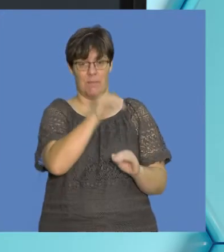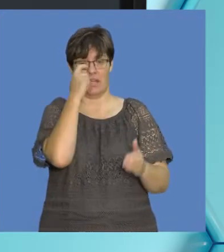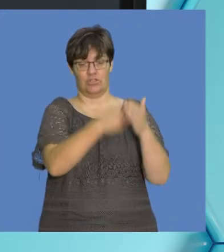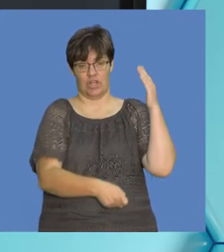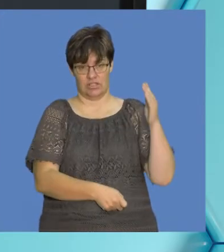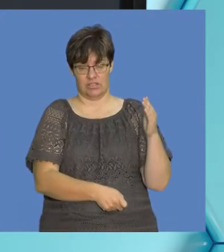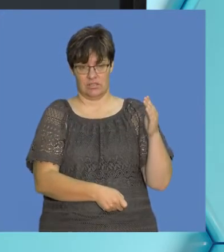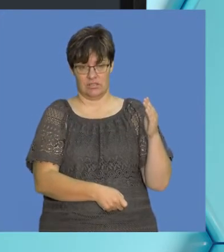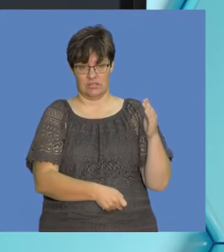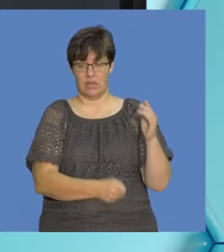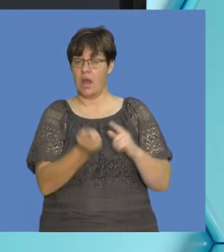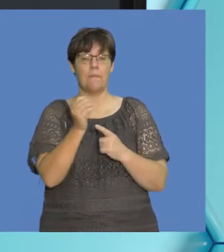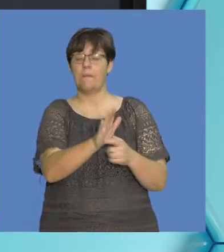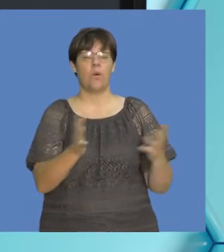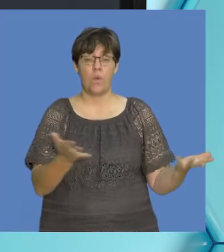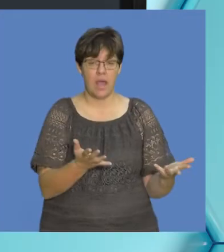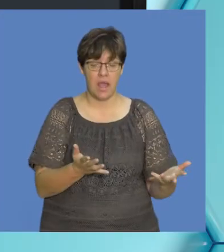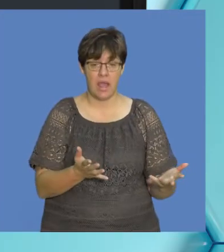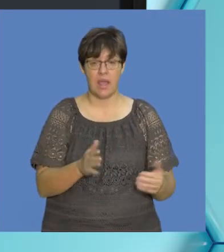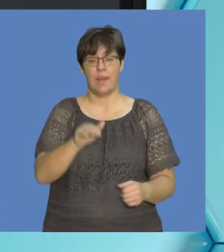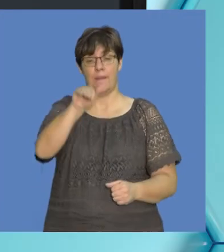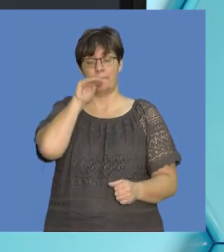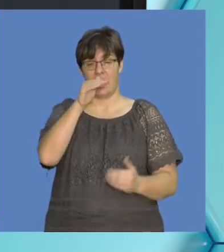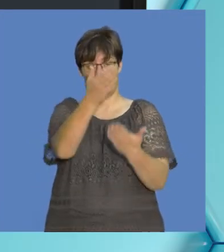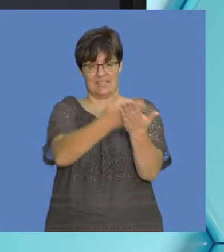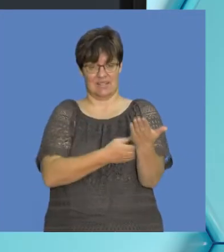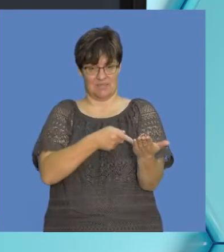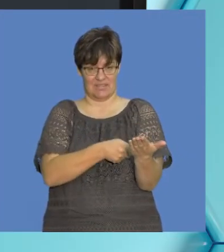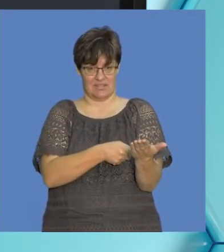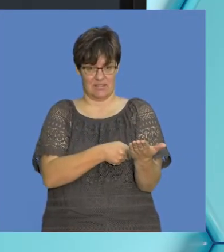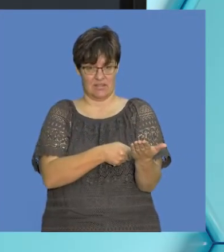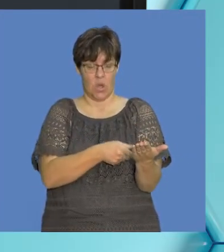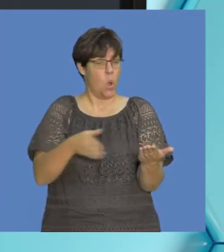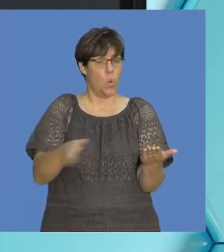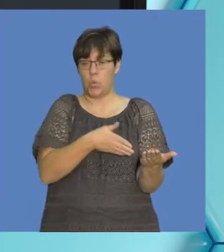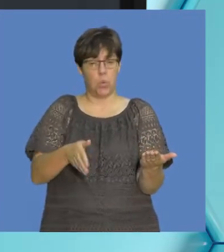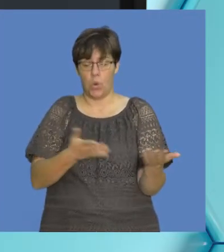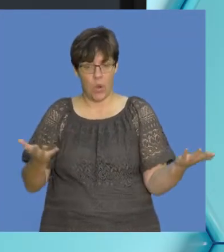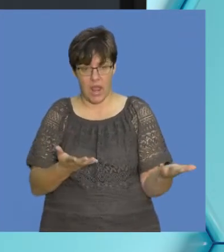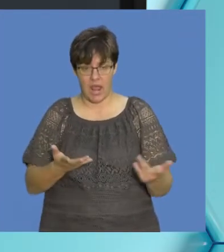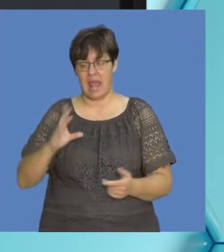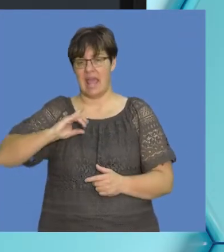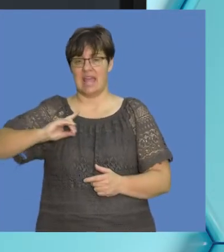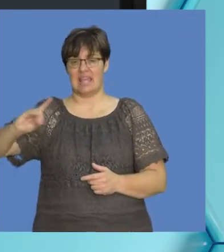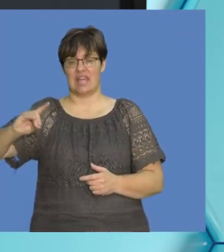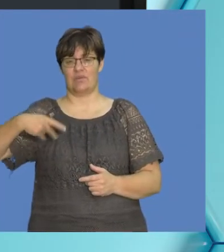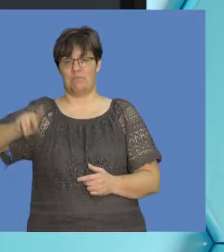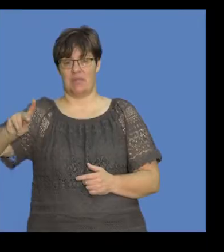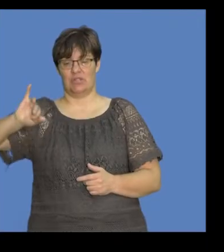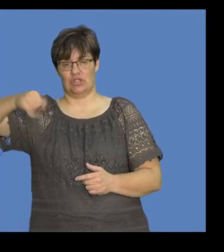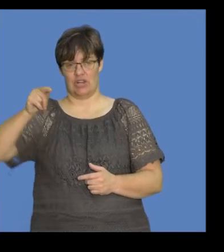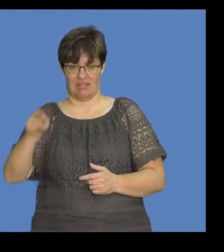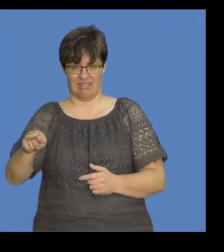charges. Where is it appearing? In my bank statement. Where is it not appearing? In my cash payments journal,